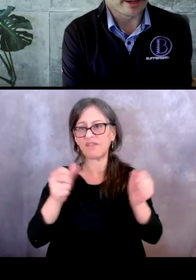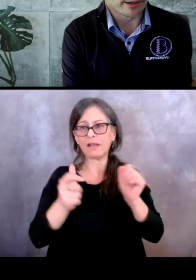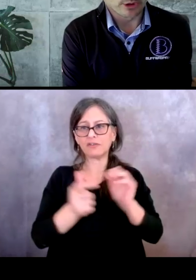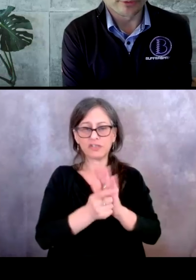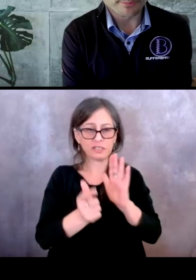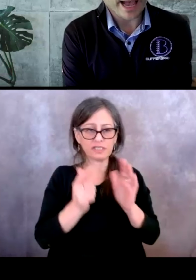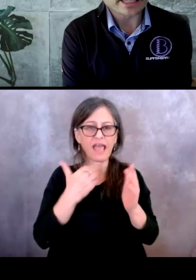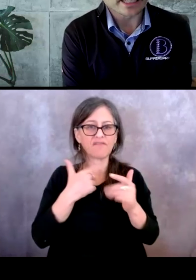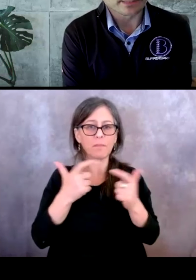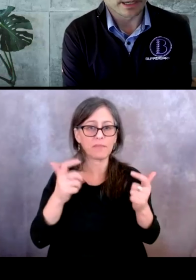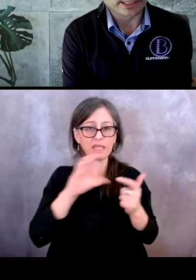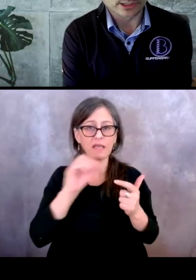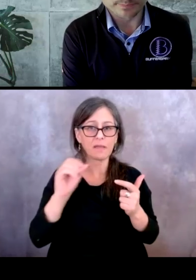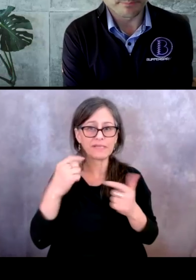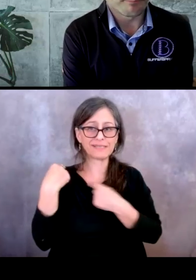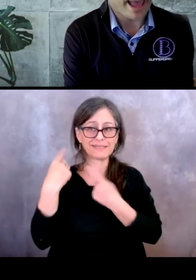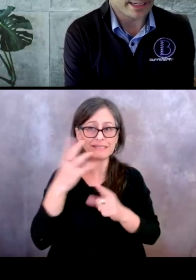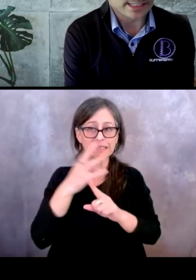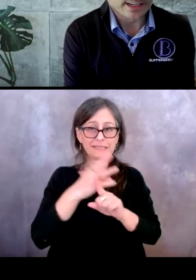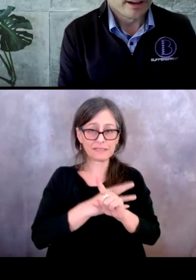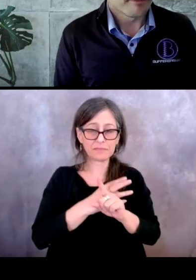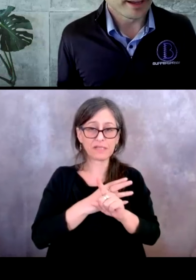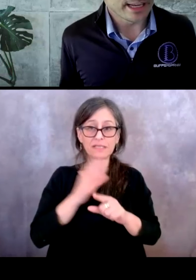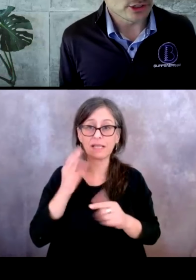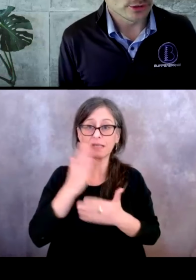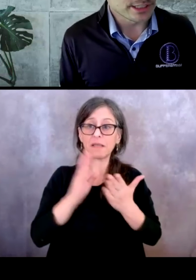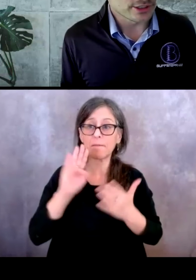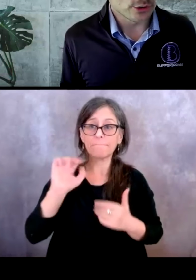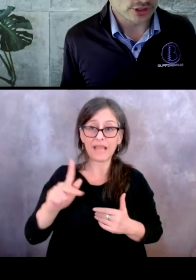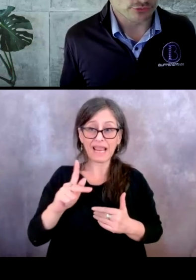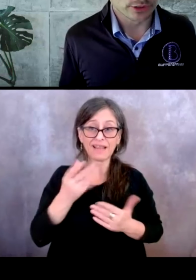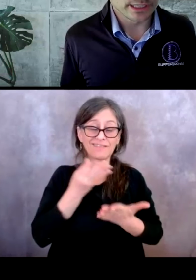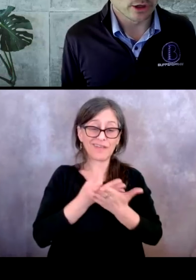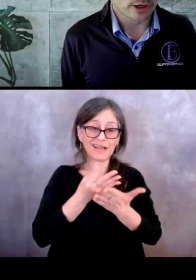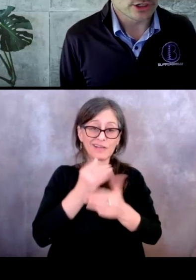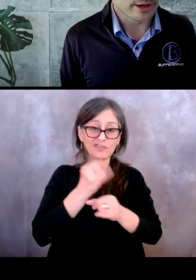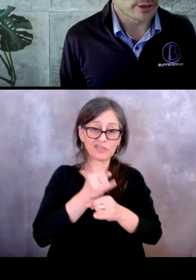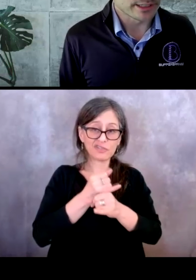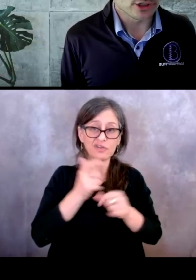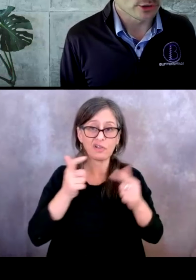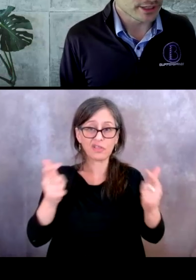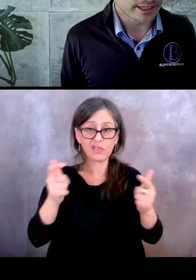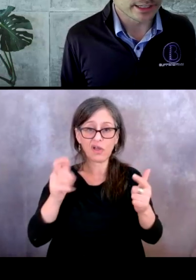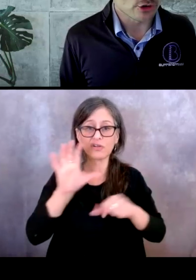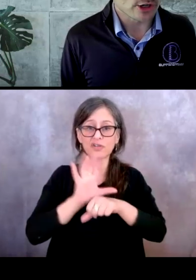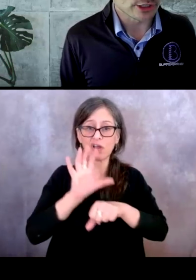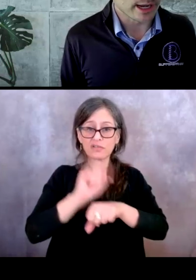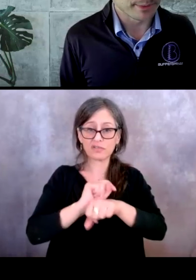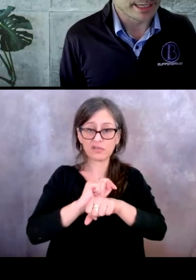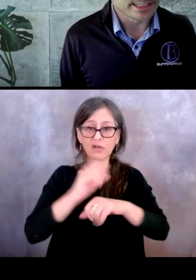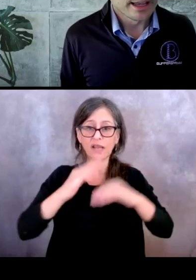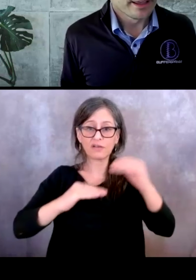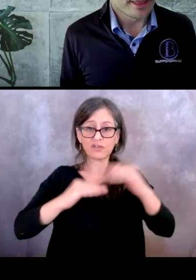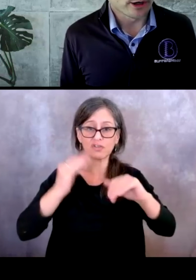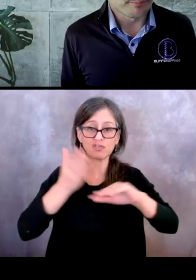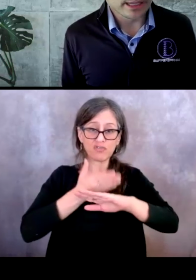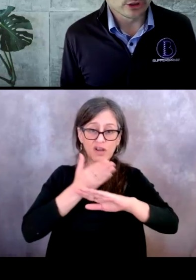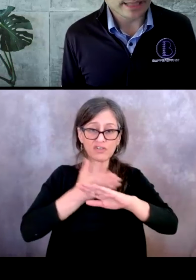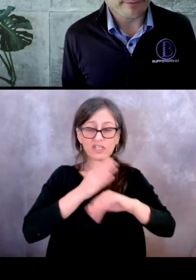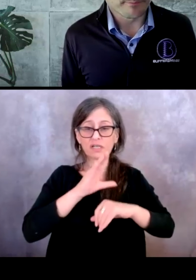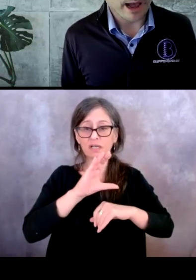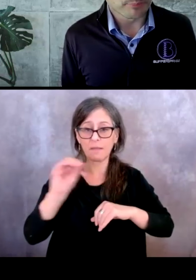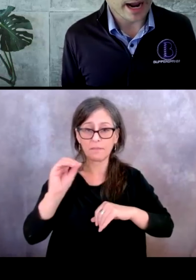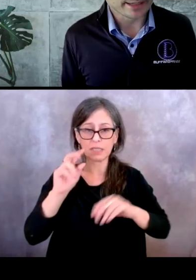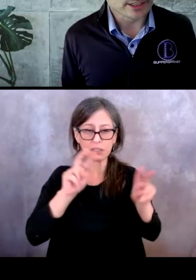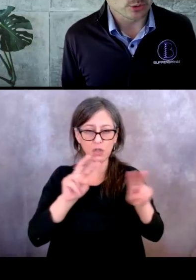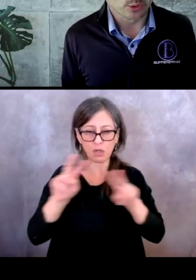anybody out here, but over the past 6 months, there's been banks, financial institutions, really large scale consulting and construction companies that are being looked